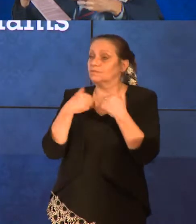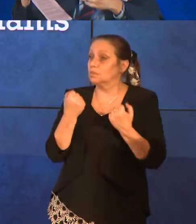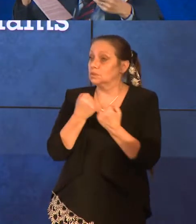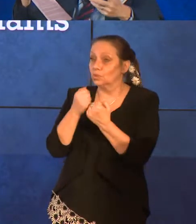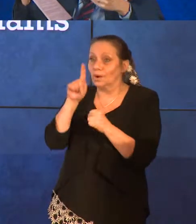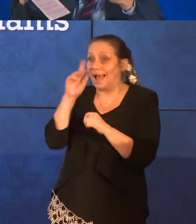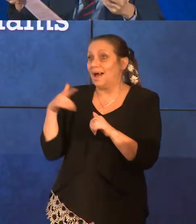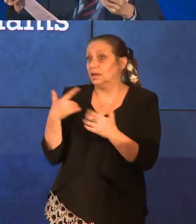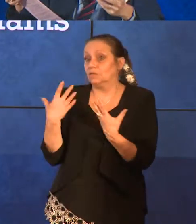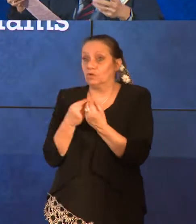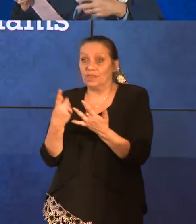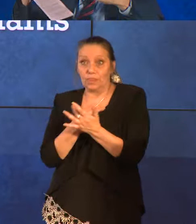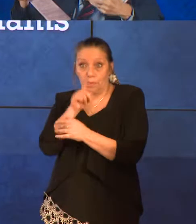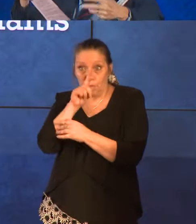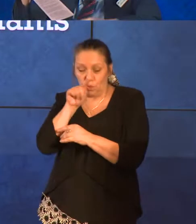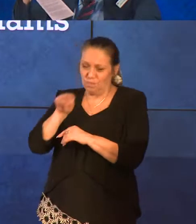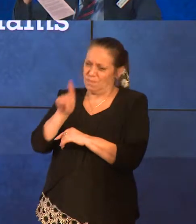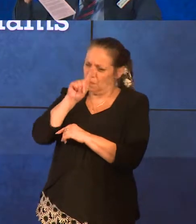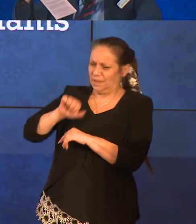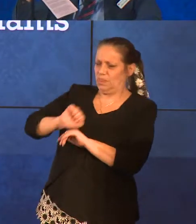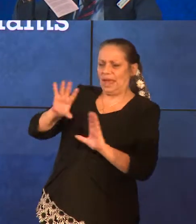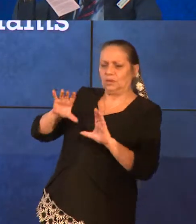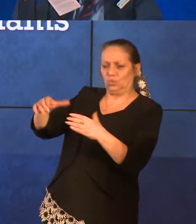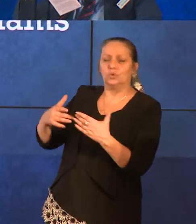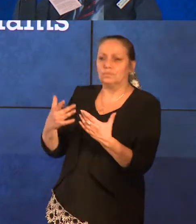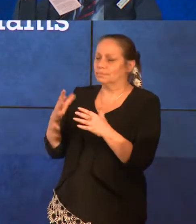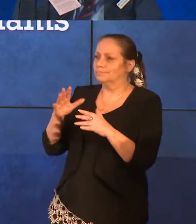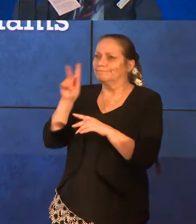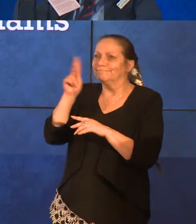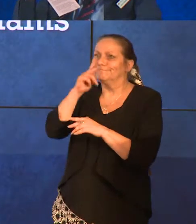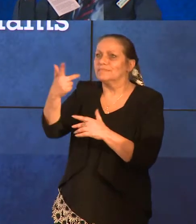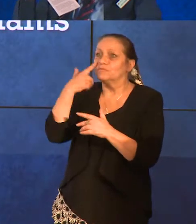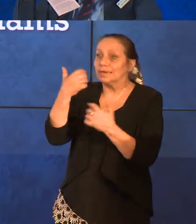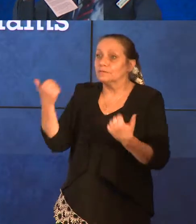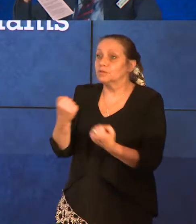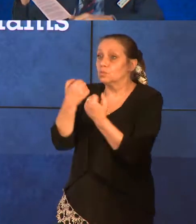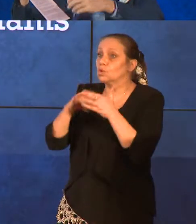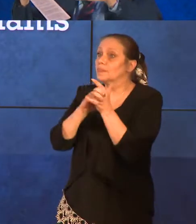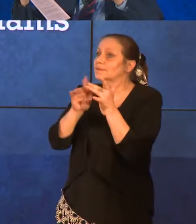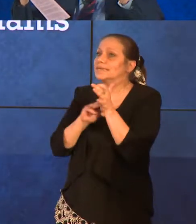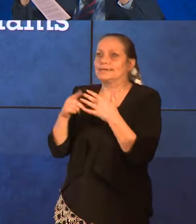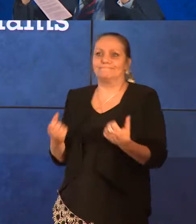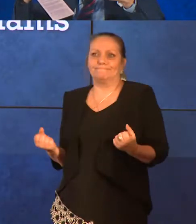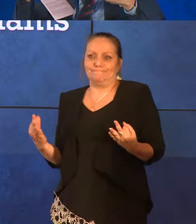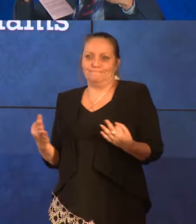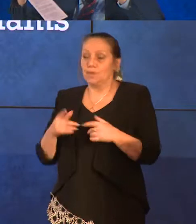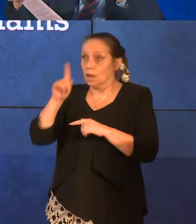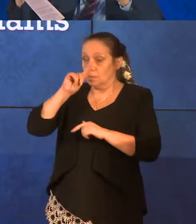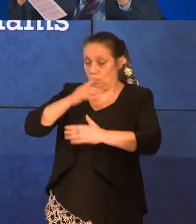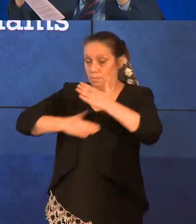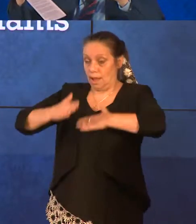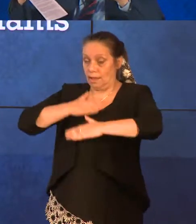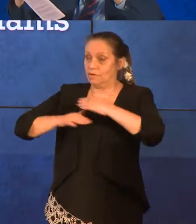people. People in that category have found it very difficult to get adequate support through the scheme. people whose behaviours